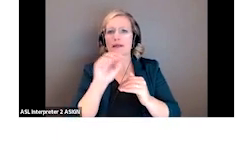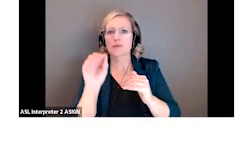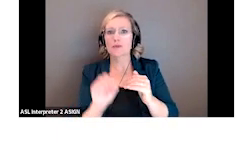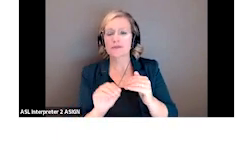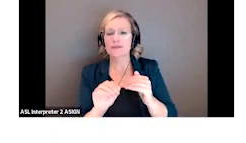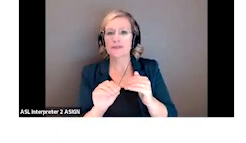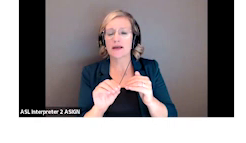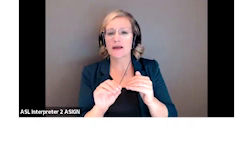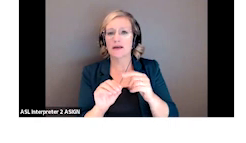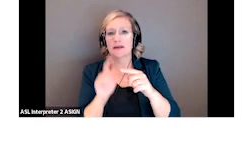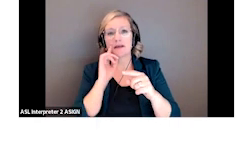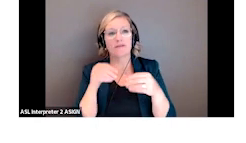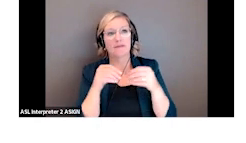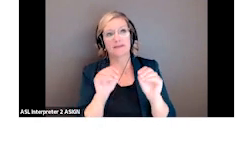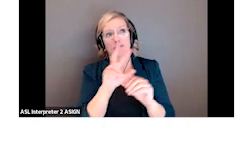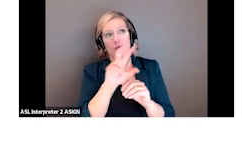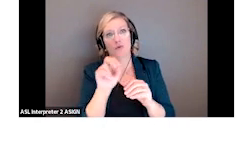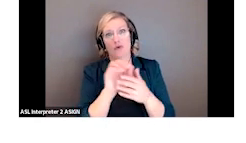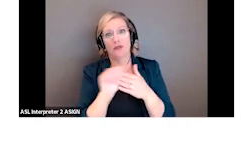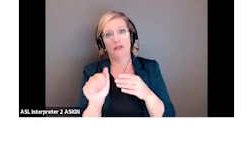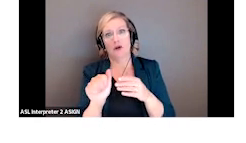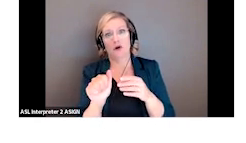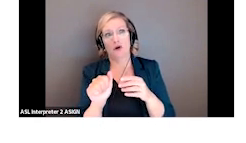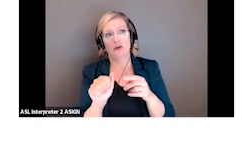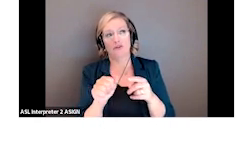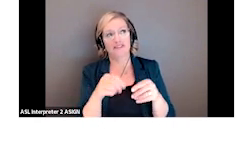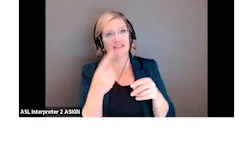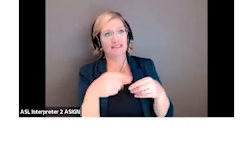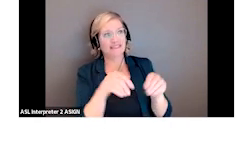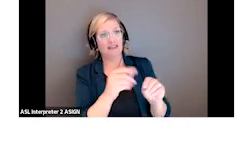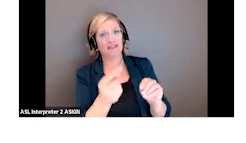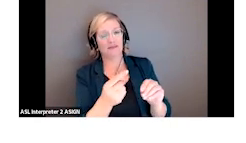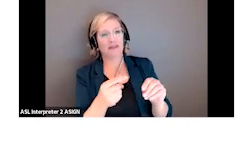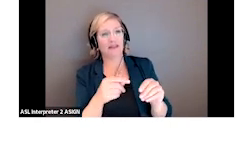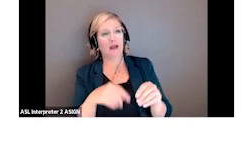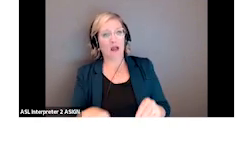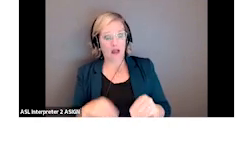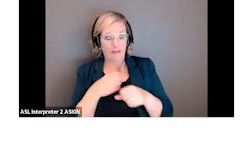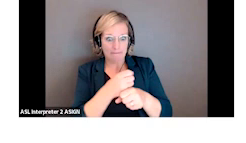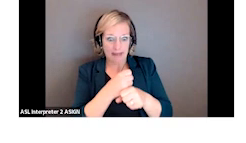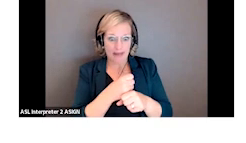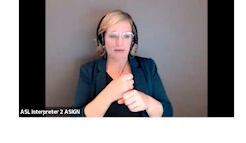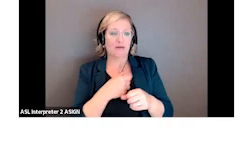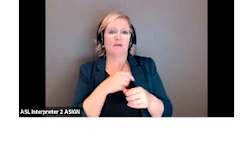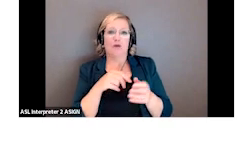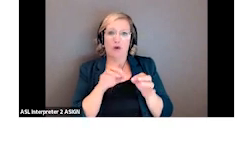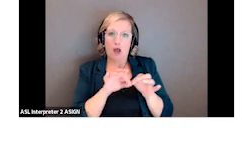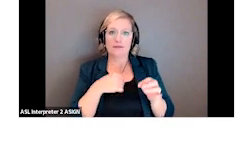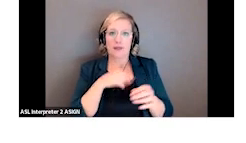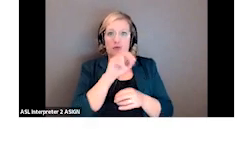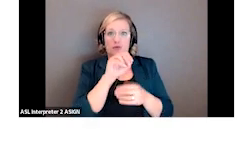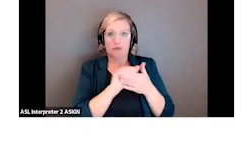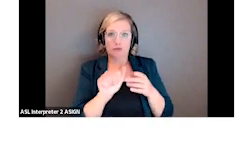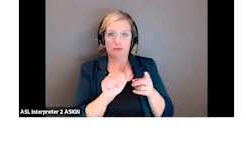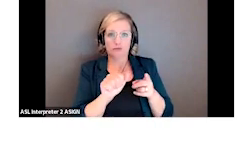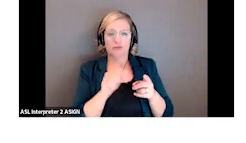I'm selling a $30 product, you should be pocketing $6 when all is said and done. So that's how I talk about it for the ease